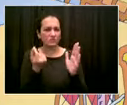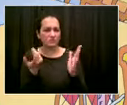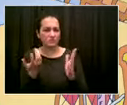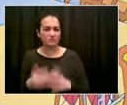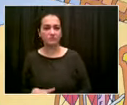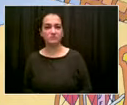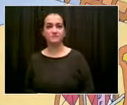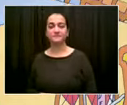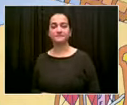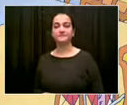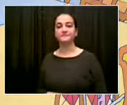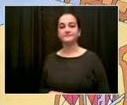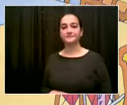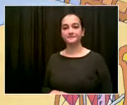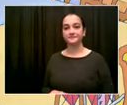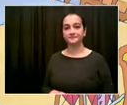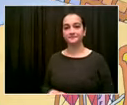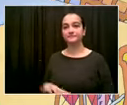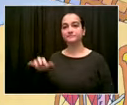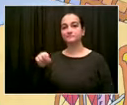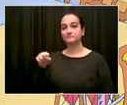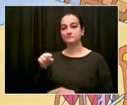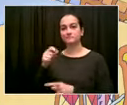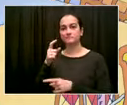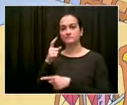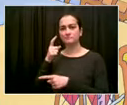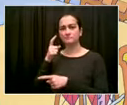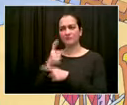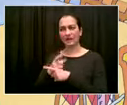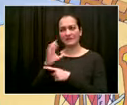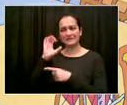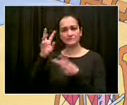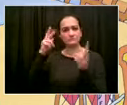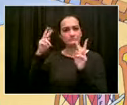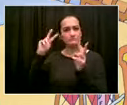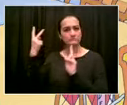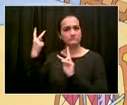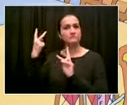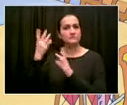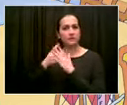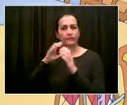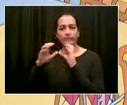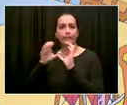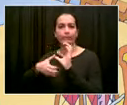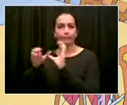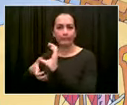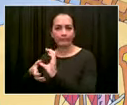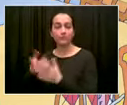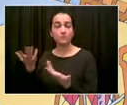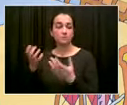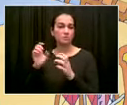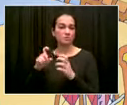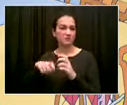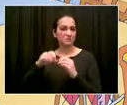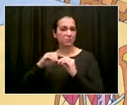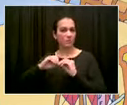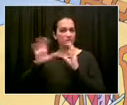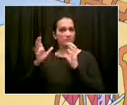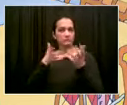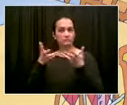the way, Andrew, that you're hearing specifically, if you could share them with our team so we can follow up, our health team can follow up with them directly, that's great. I'll turn to Dr.